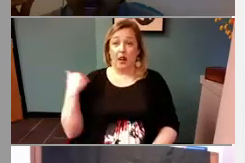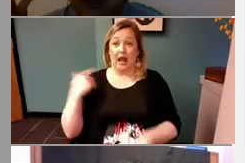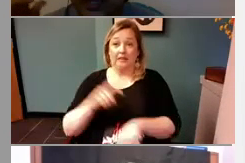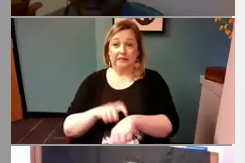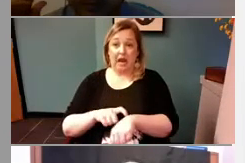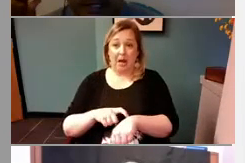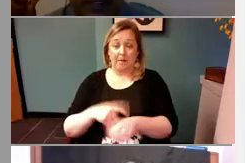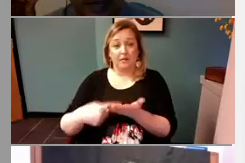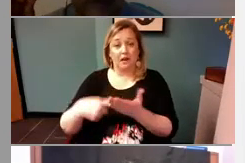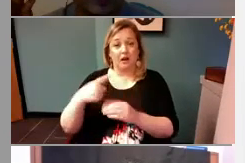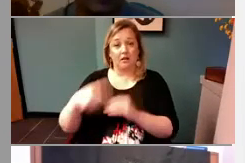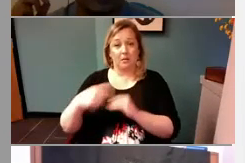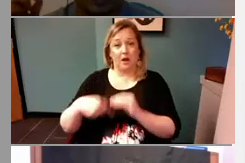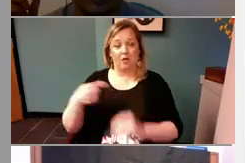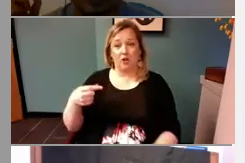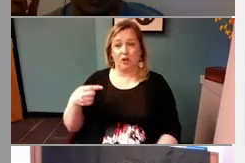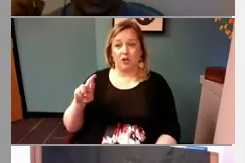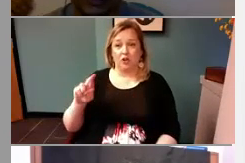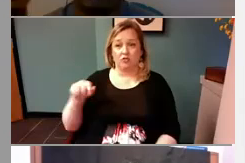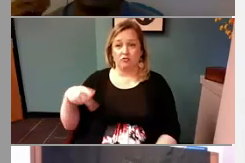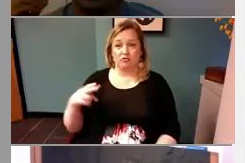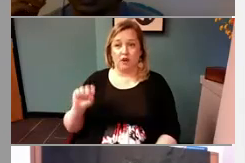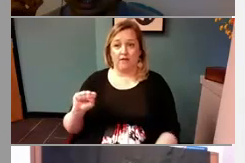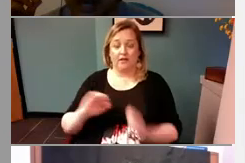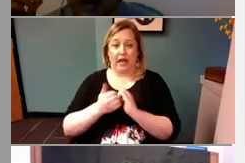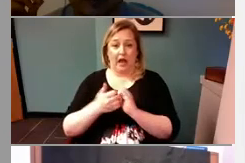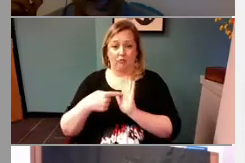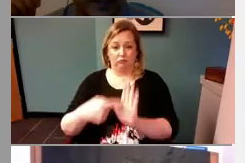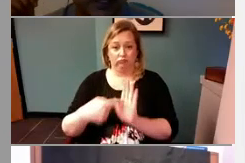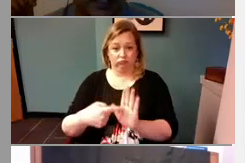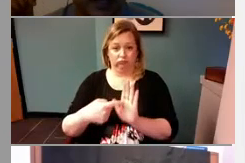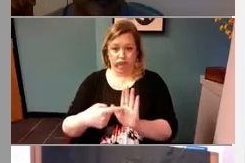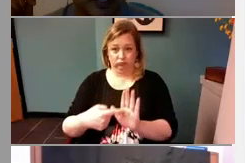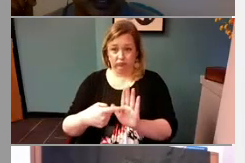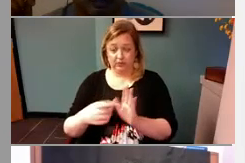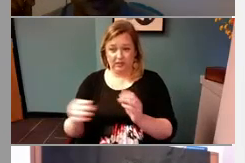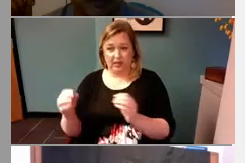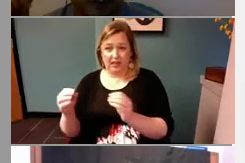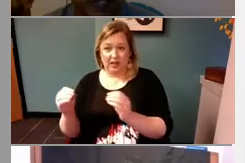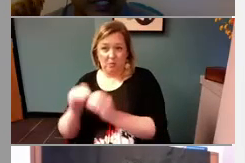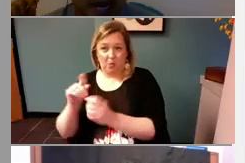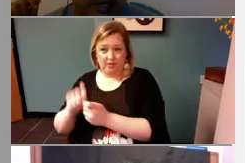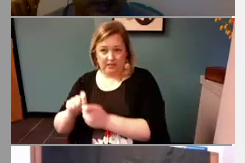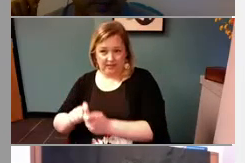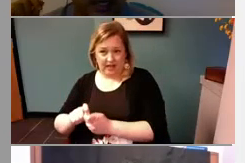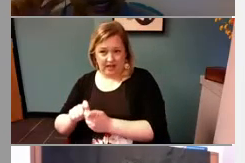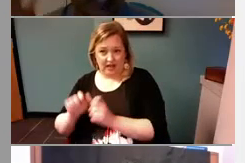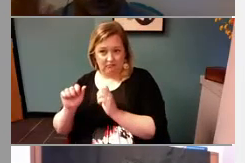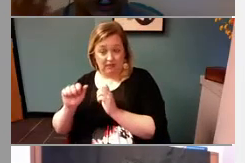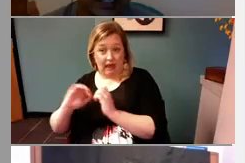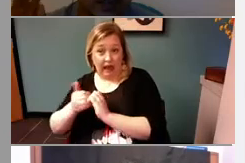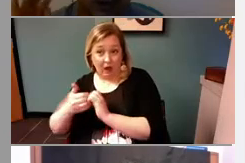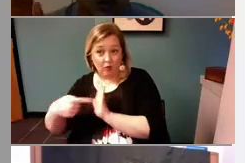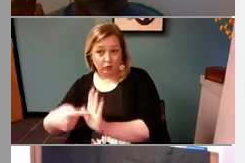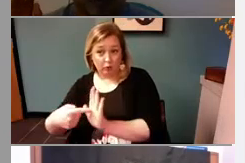graphs and how we can represent graphs, and we'll go into more detail about how we can represent graphs. But before we start,